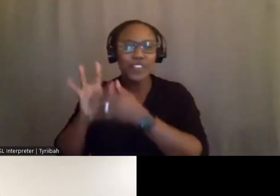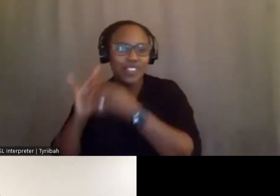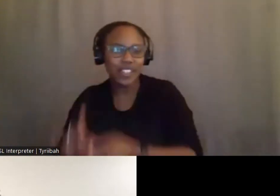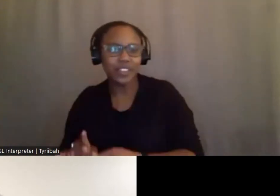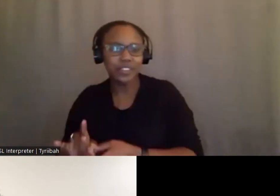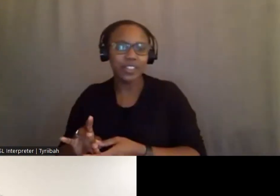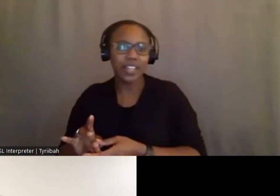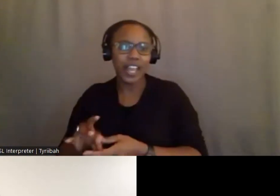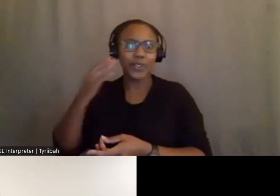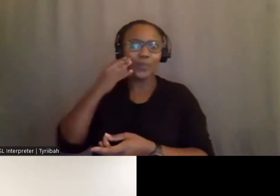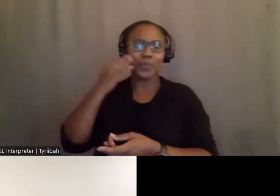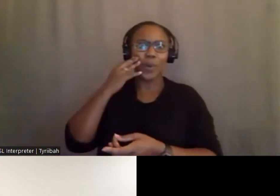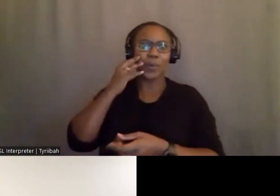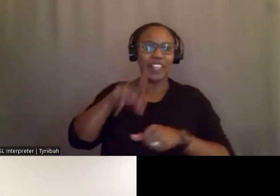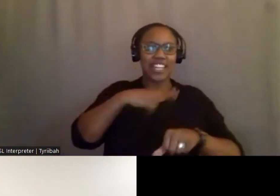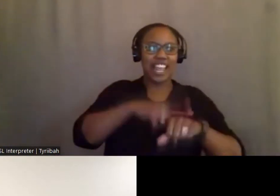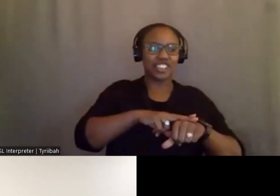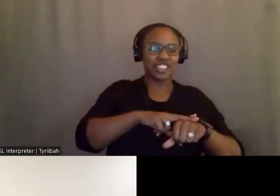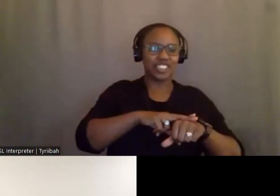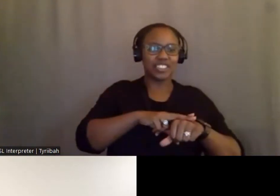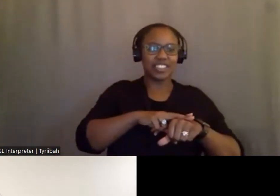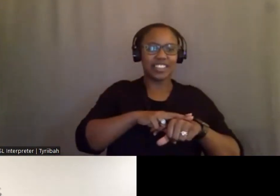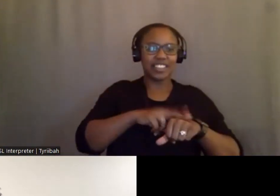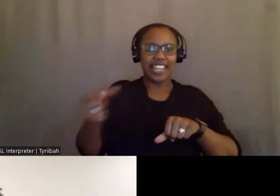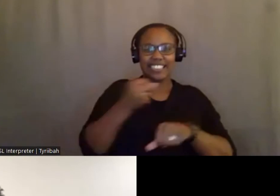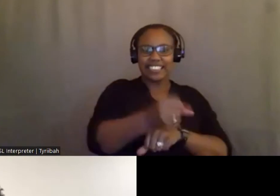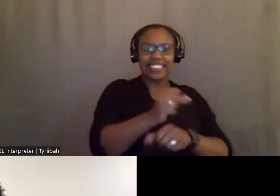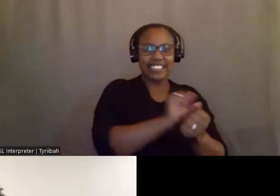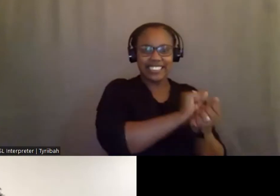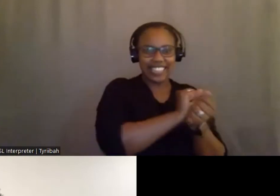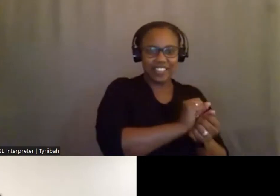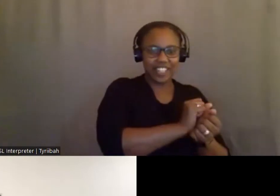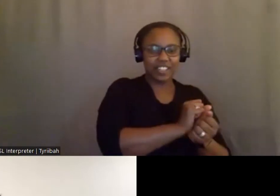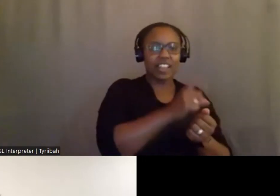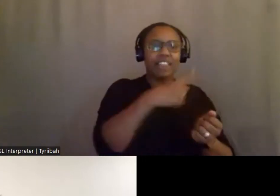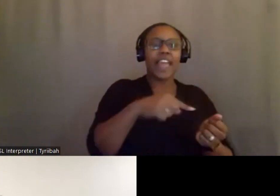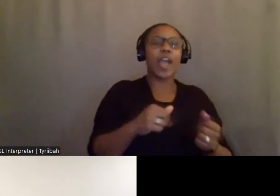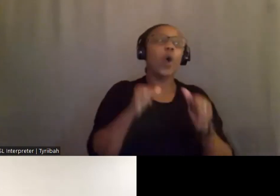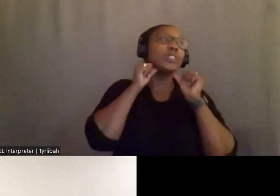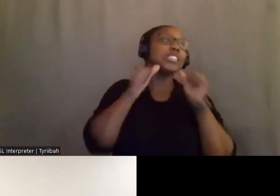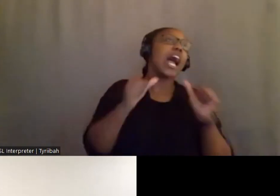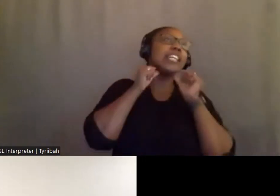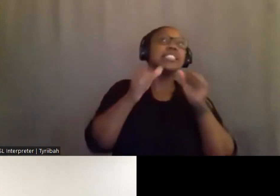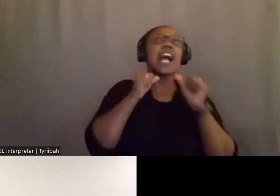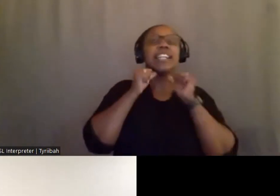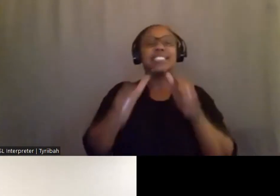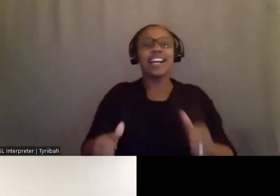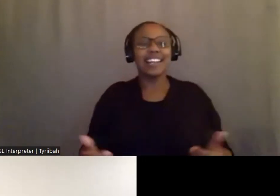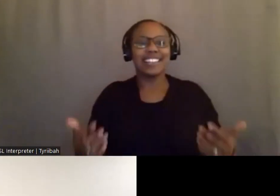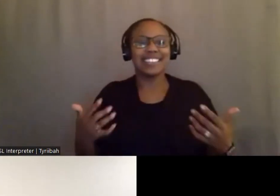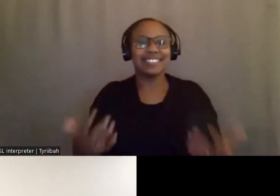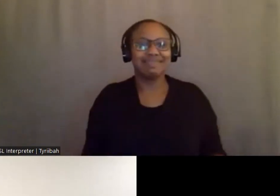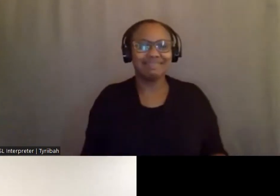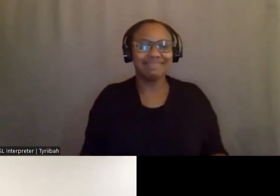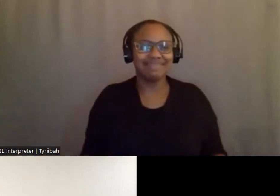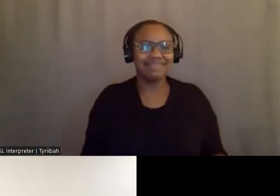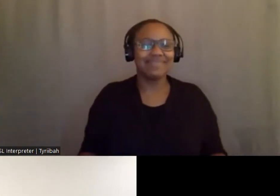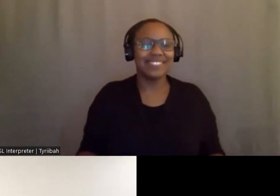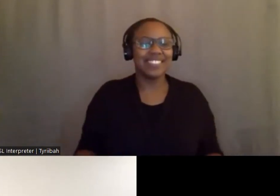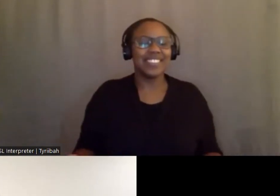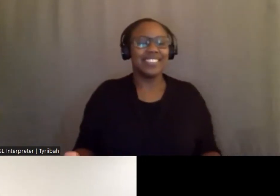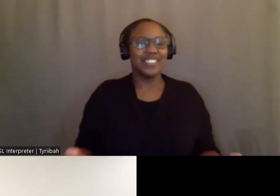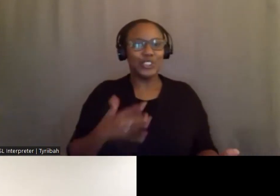really kind of denies it and is able to get away with not mentioning it in like museums and its own history, you can really feel